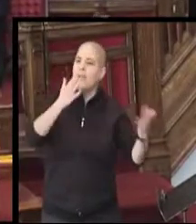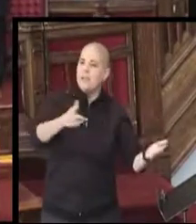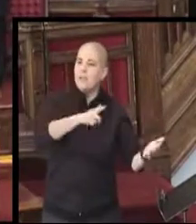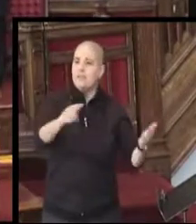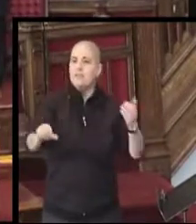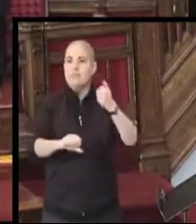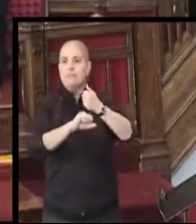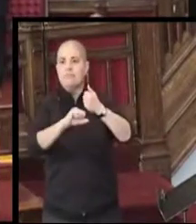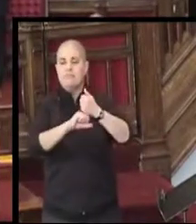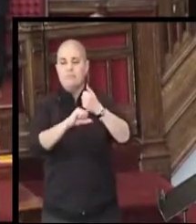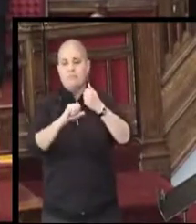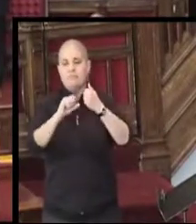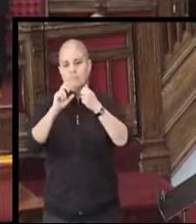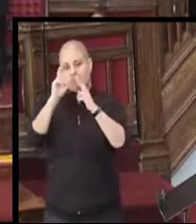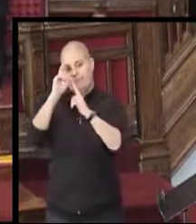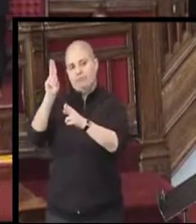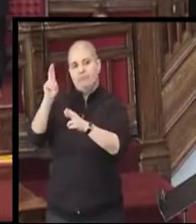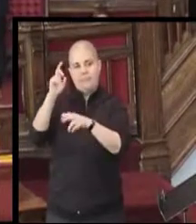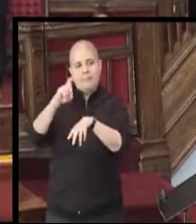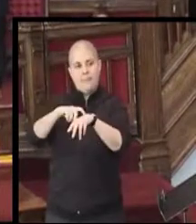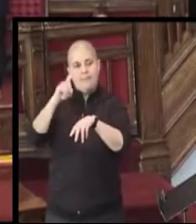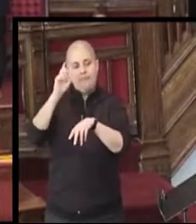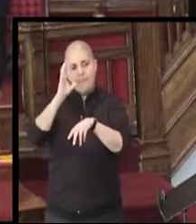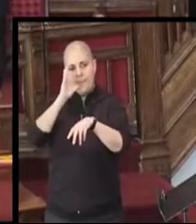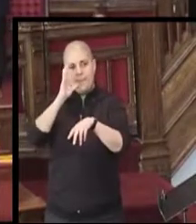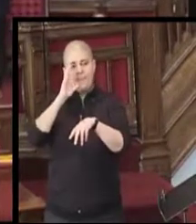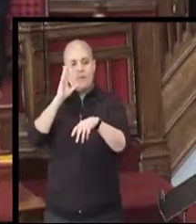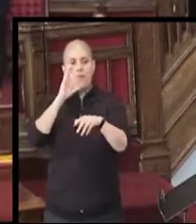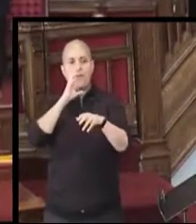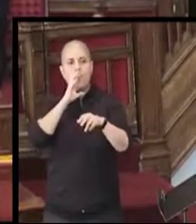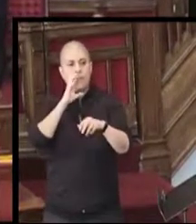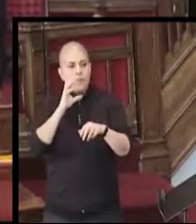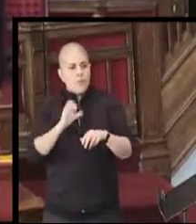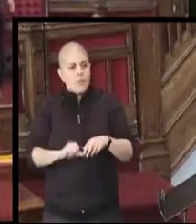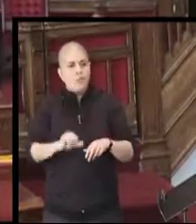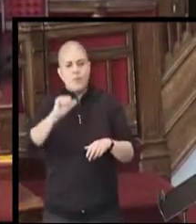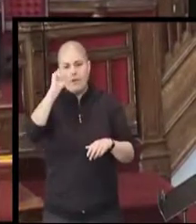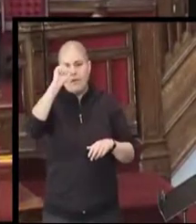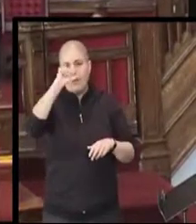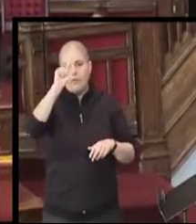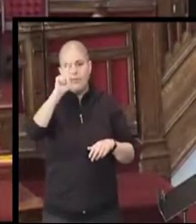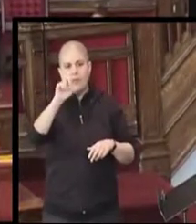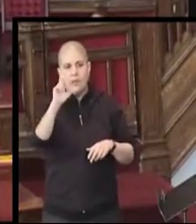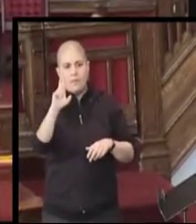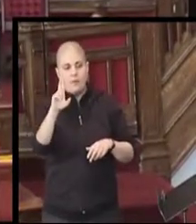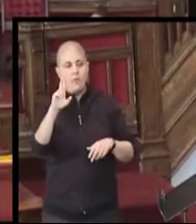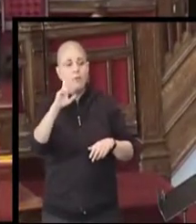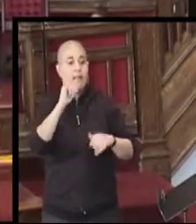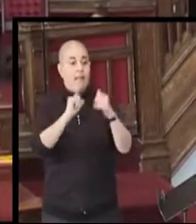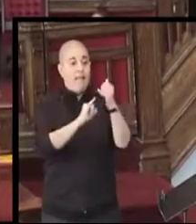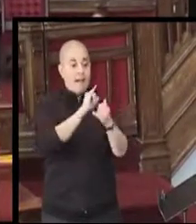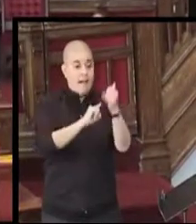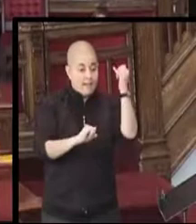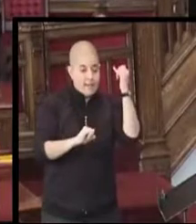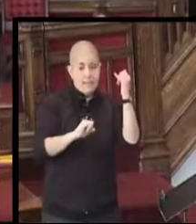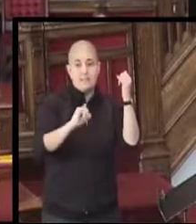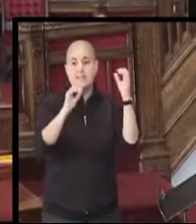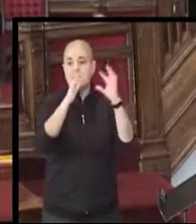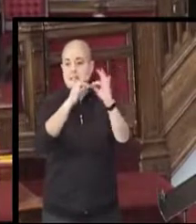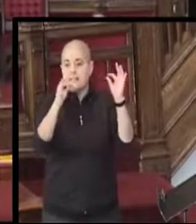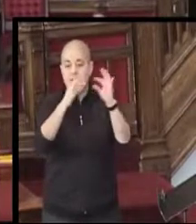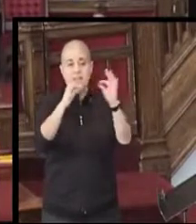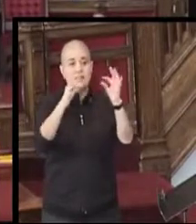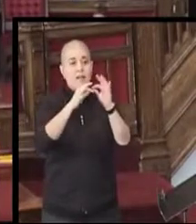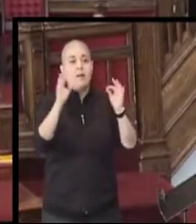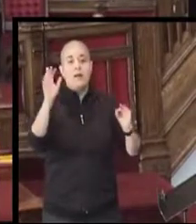it was time for my mom, after all the years of Alzheimer's. And I ended the service with the Martin Luther King quote, "Free at last,